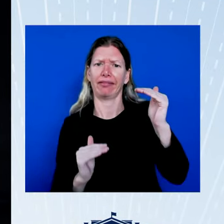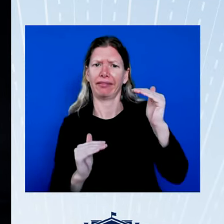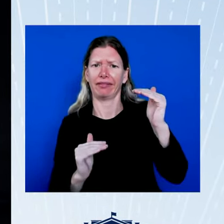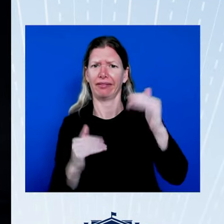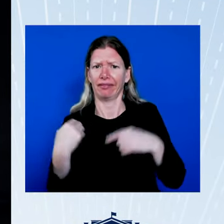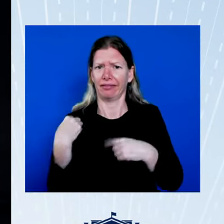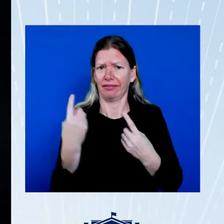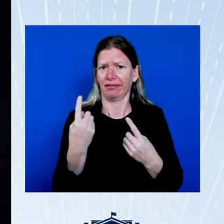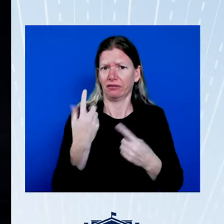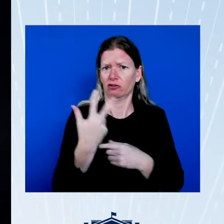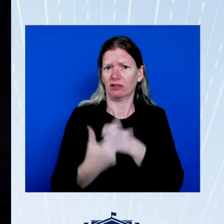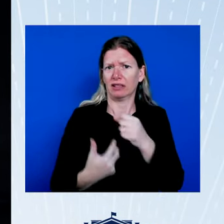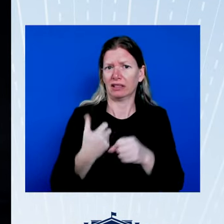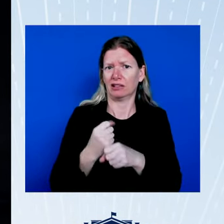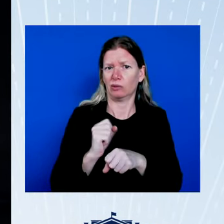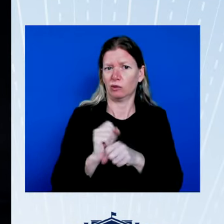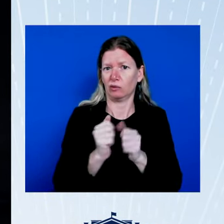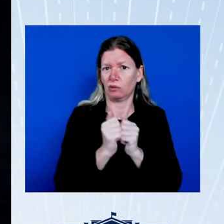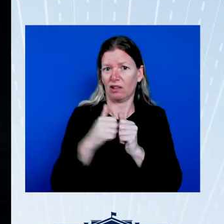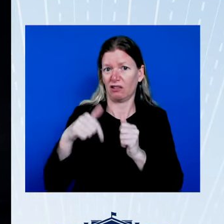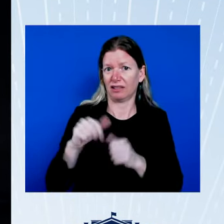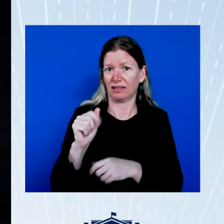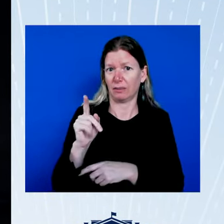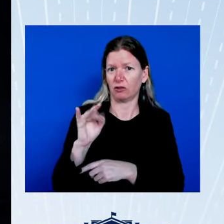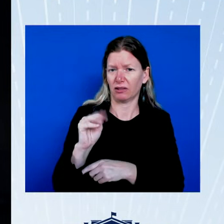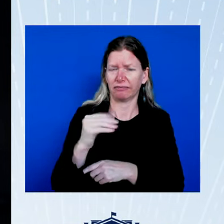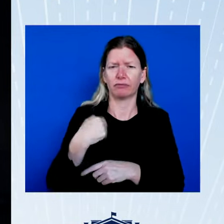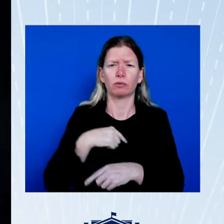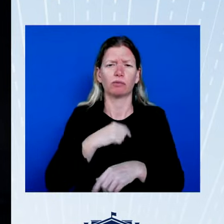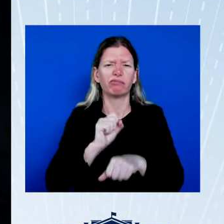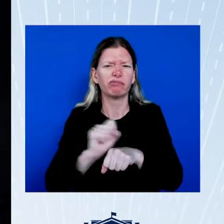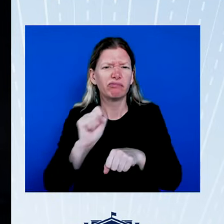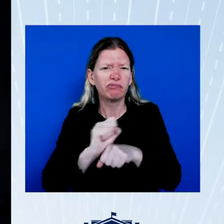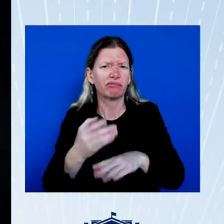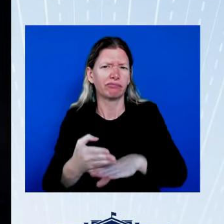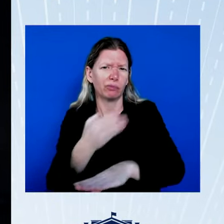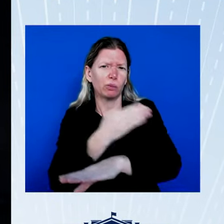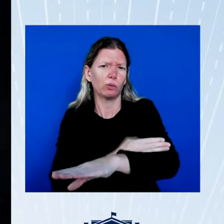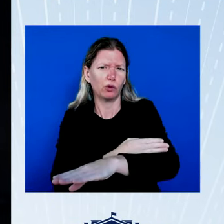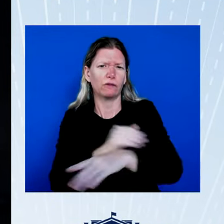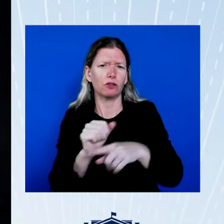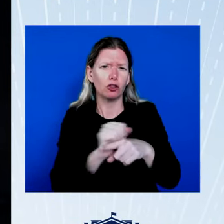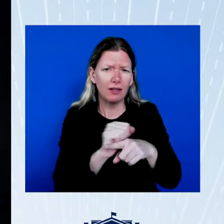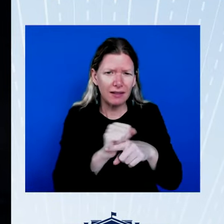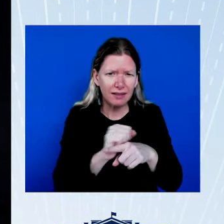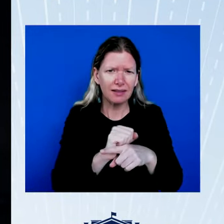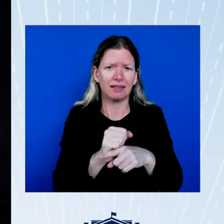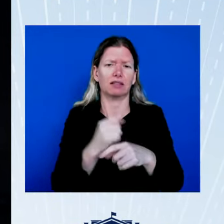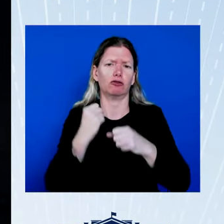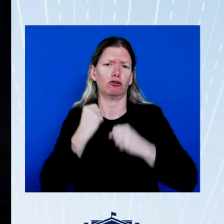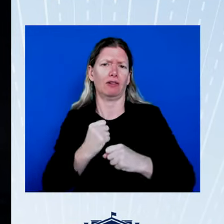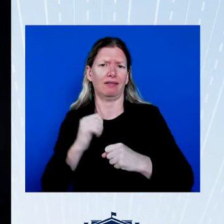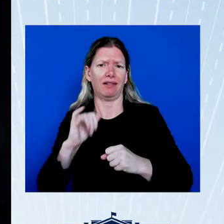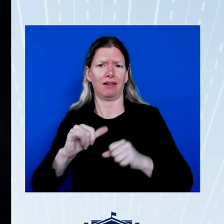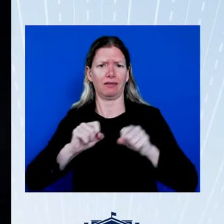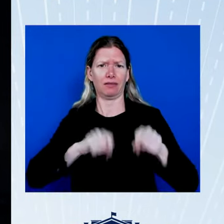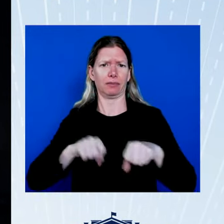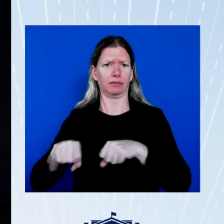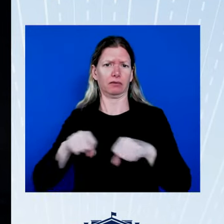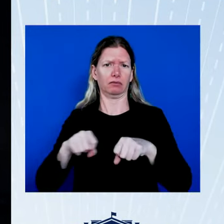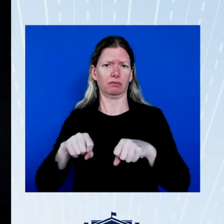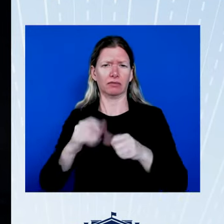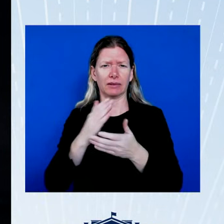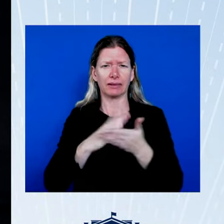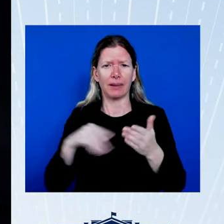training and strengthening of capacity for vulnerable states and communities before disaster happens so that they can